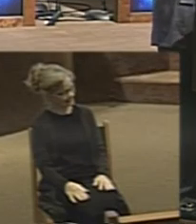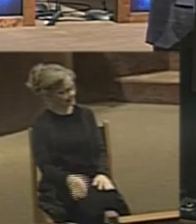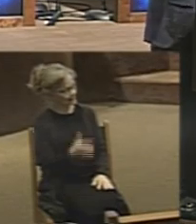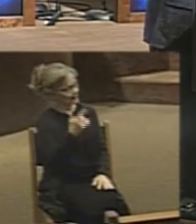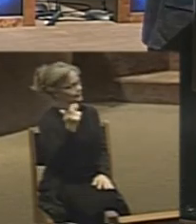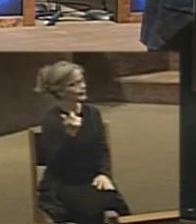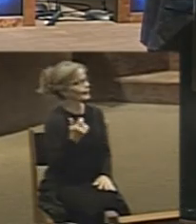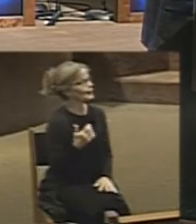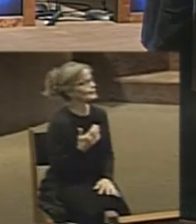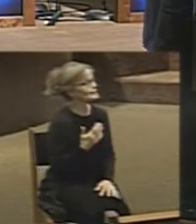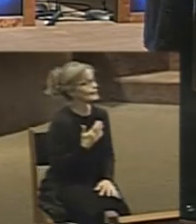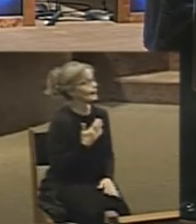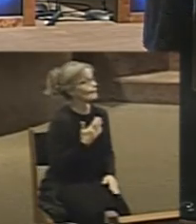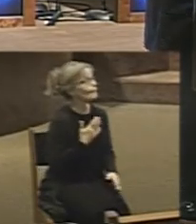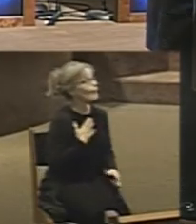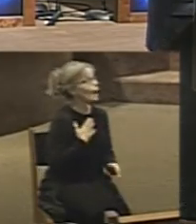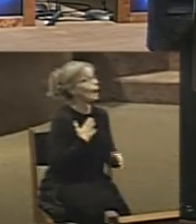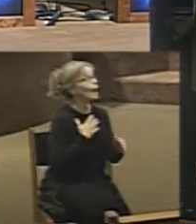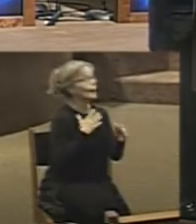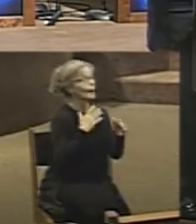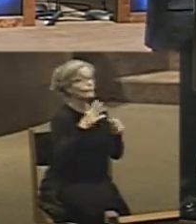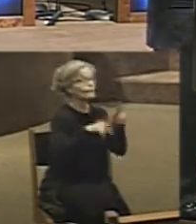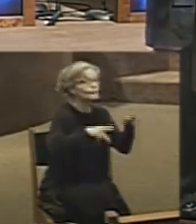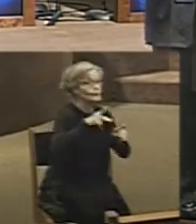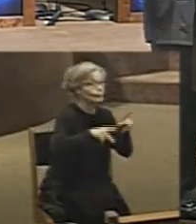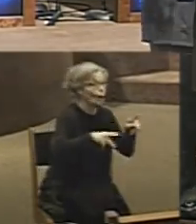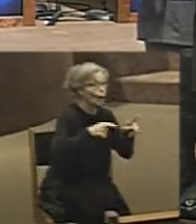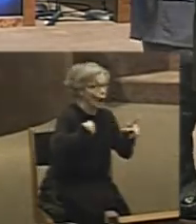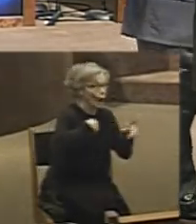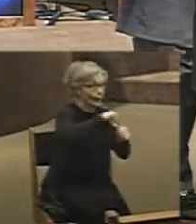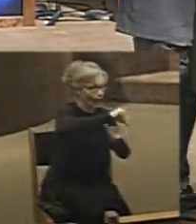Because my company is so critical to my character,